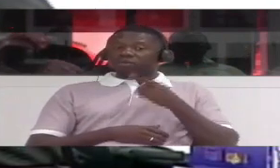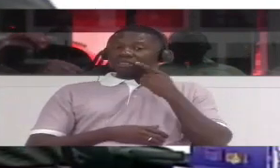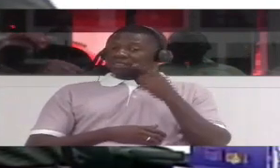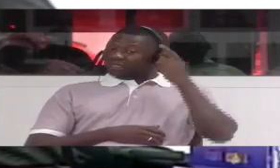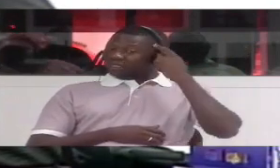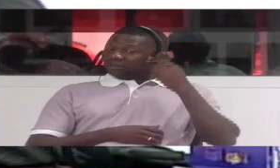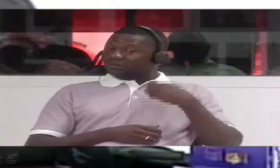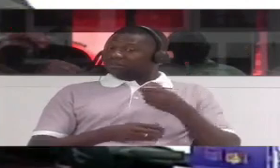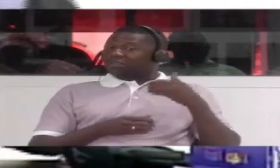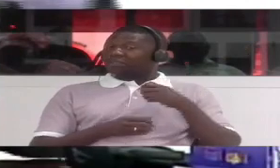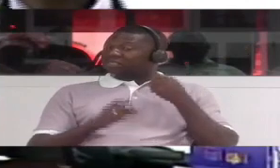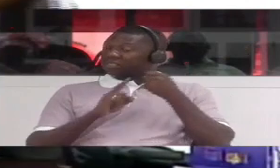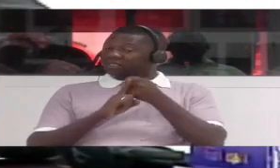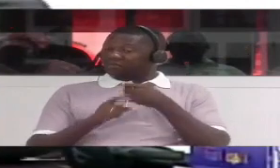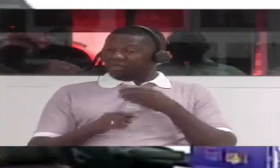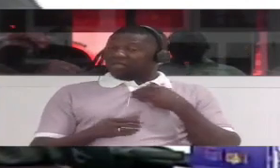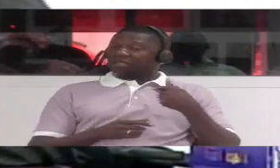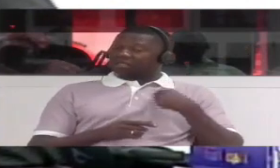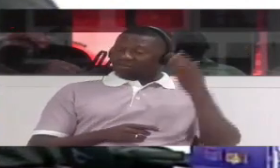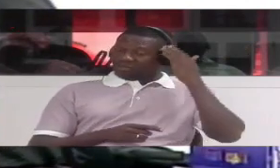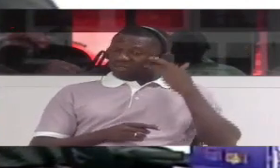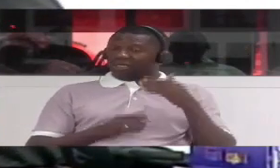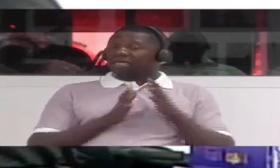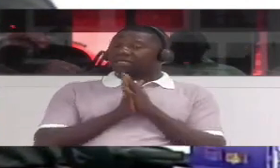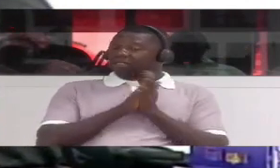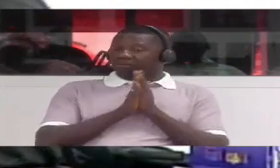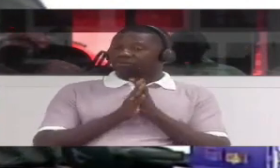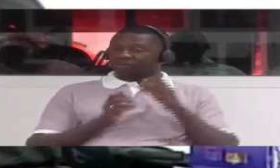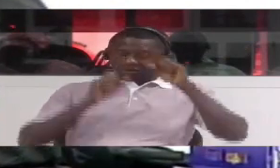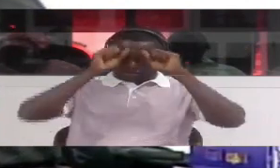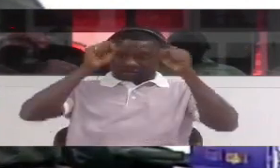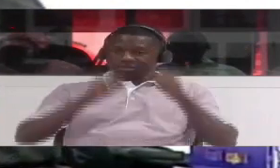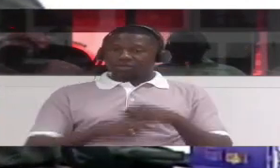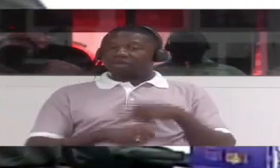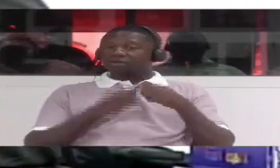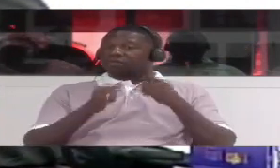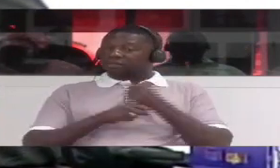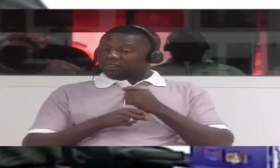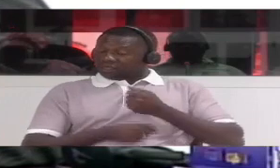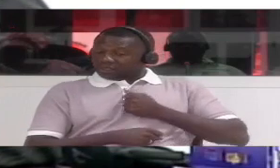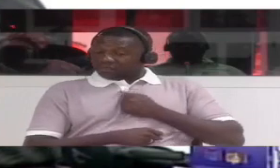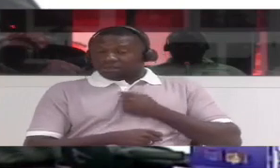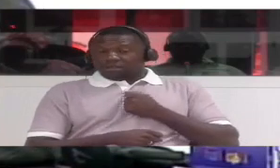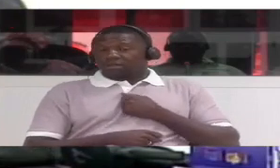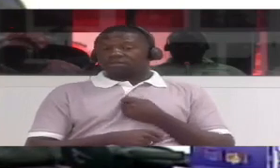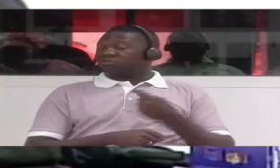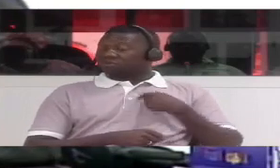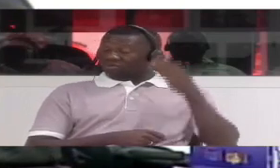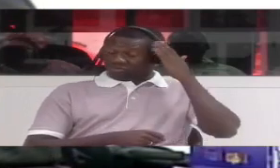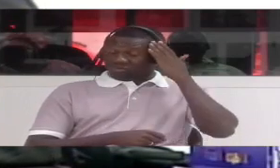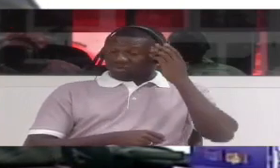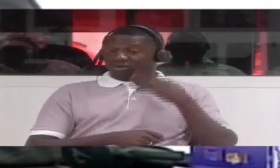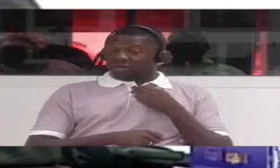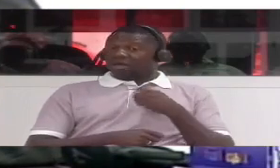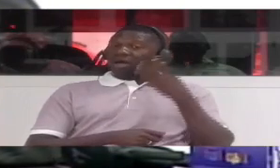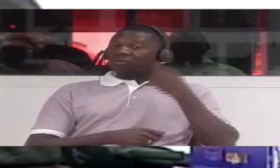in terms of their consideration of being who is the enemy to the state. So I became terrified. I knew, of course, I was rated very,